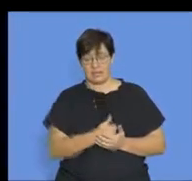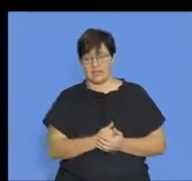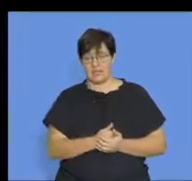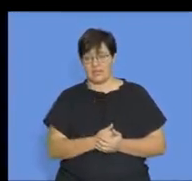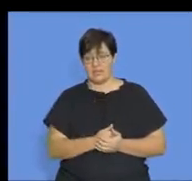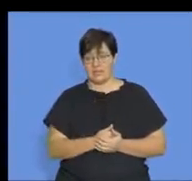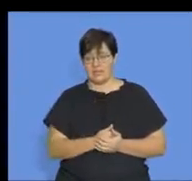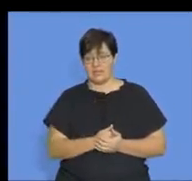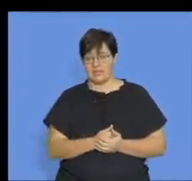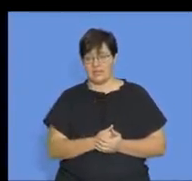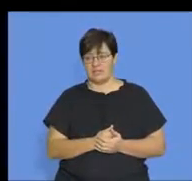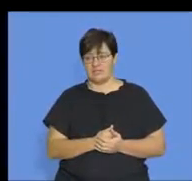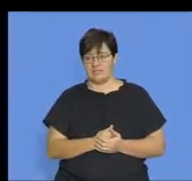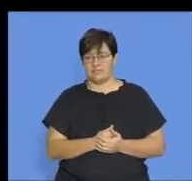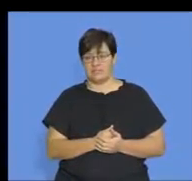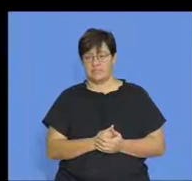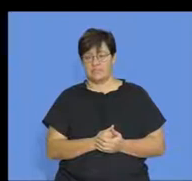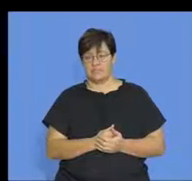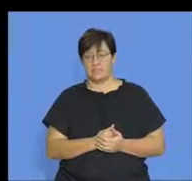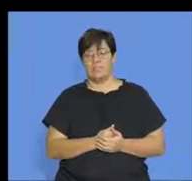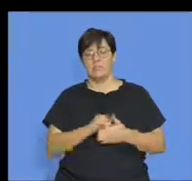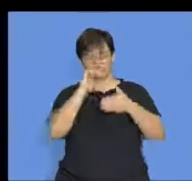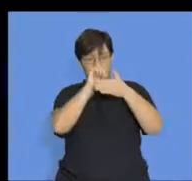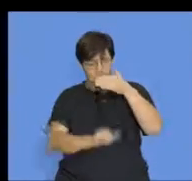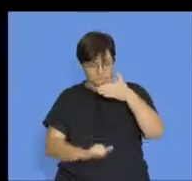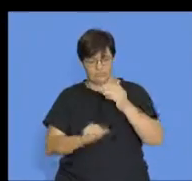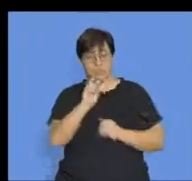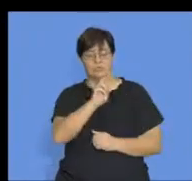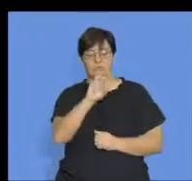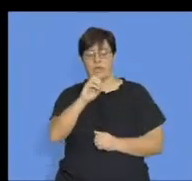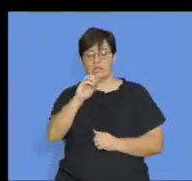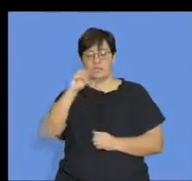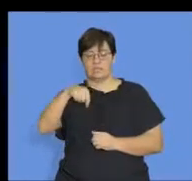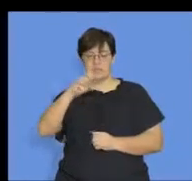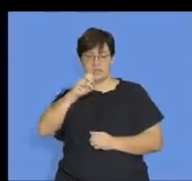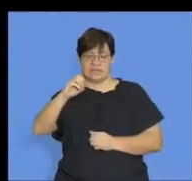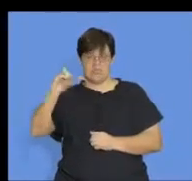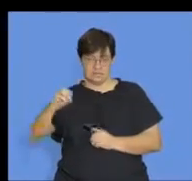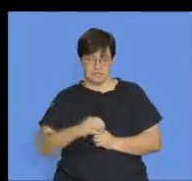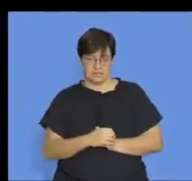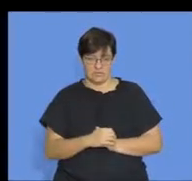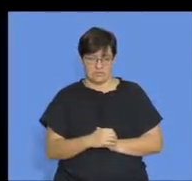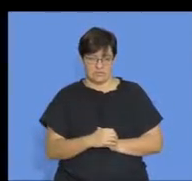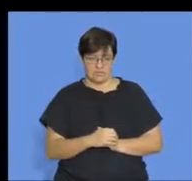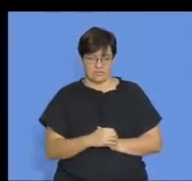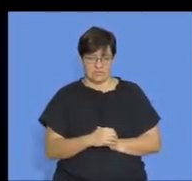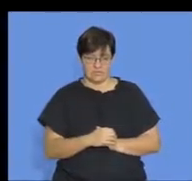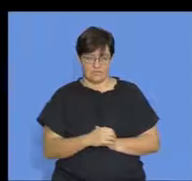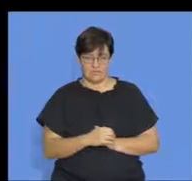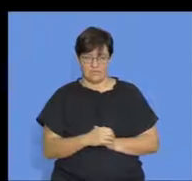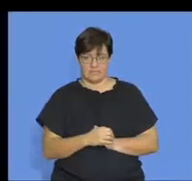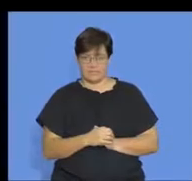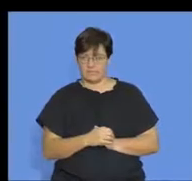1st of December, okay, so on the 1st of December, she then decided to decrease her capital